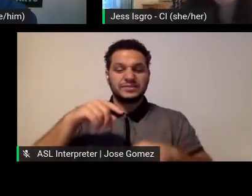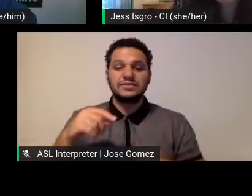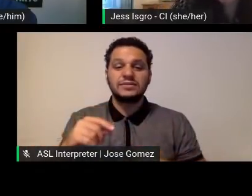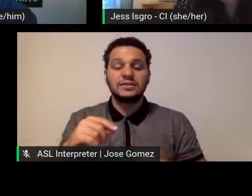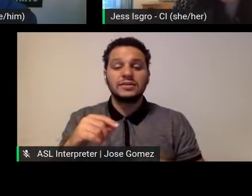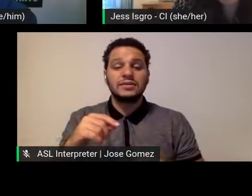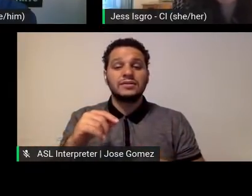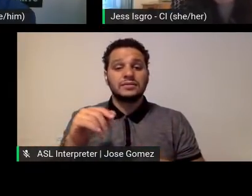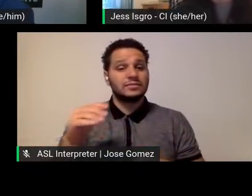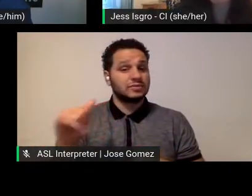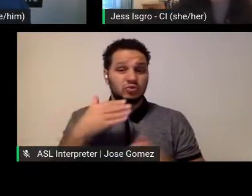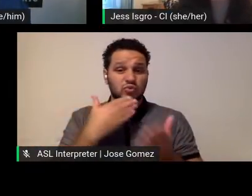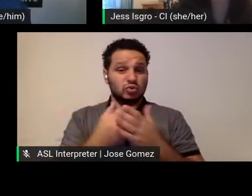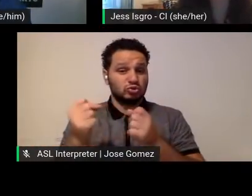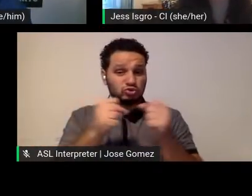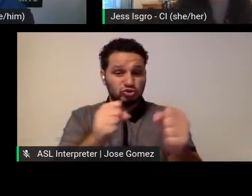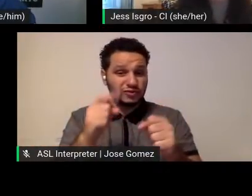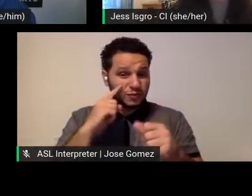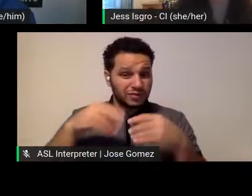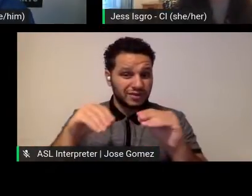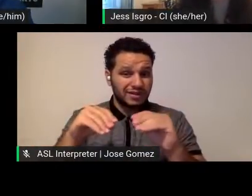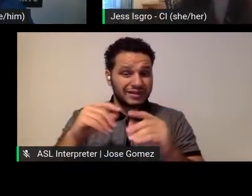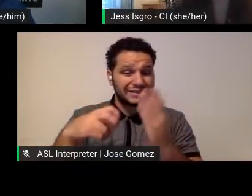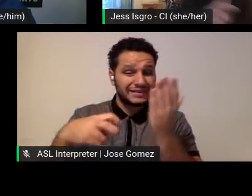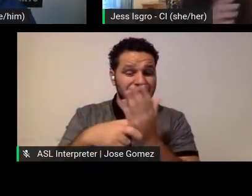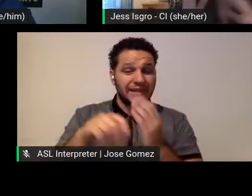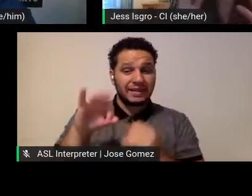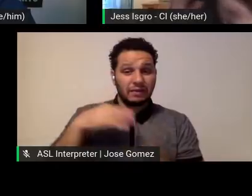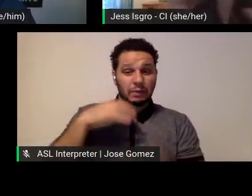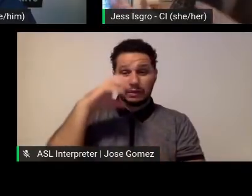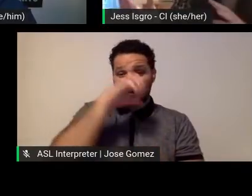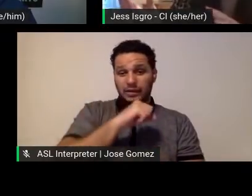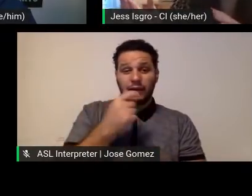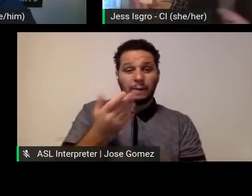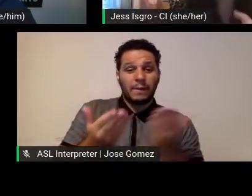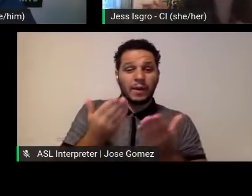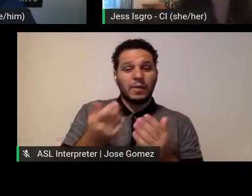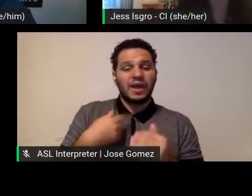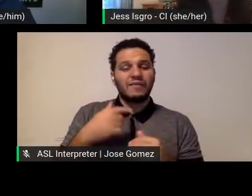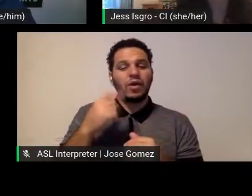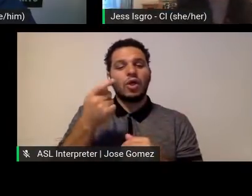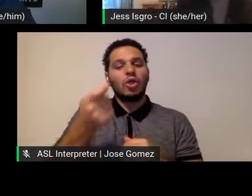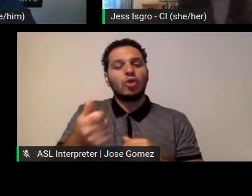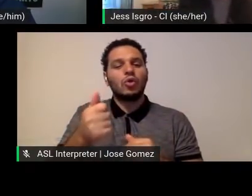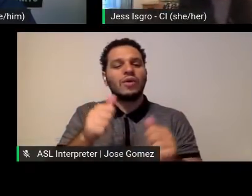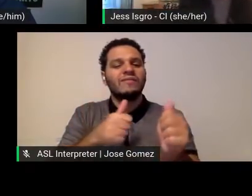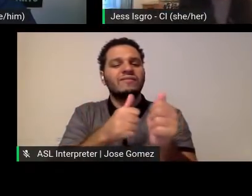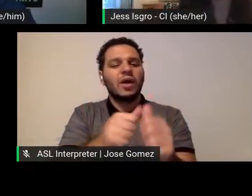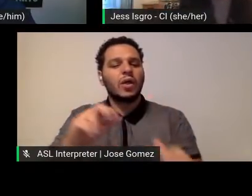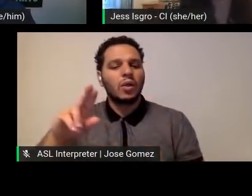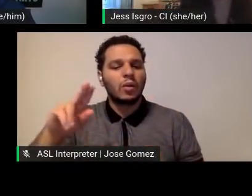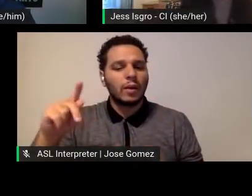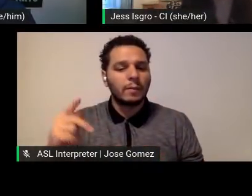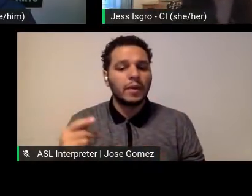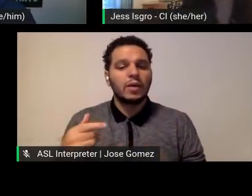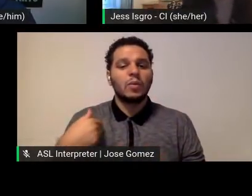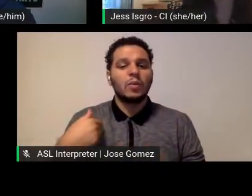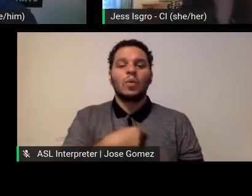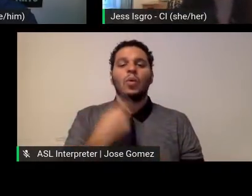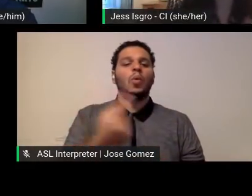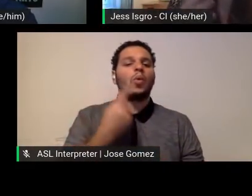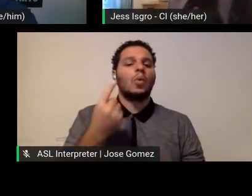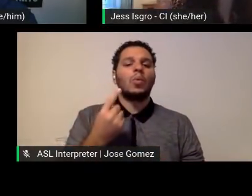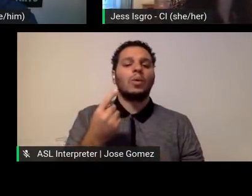can be a really great strategy for selling tickets. But if I were to guess, maybe there's a little bit of a follow-up that needs to happen there. So, you know, we always like